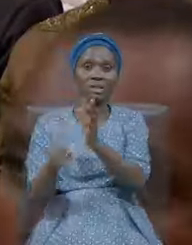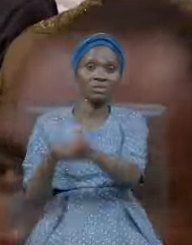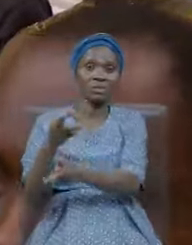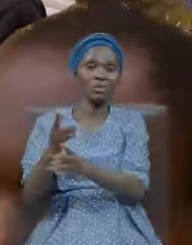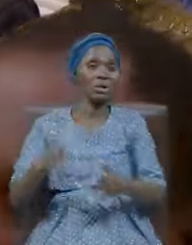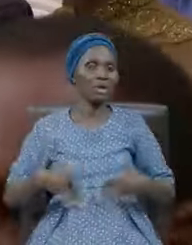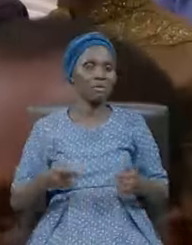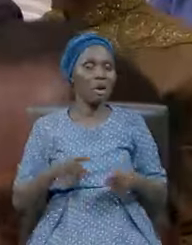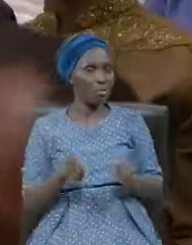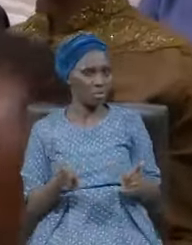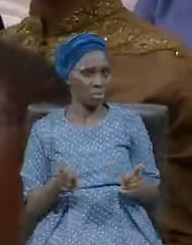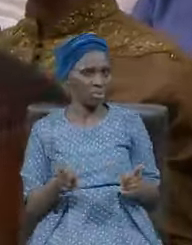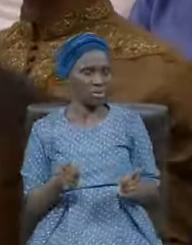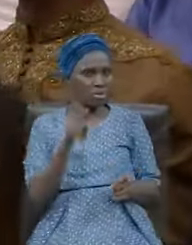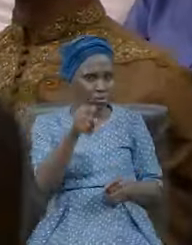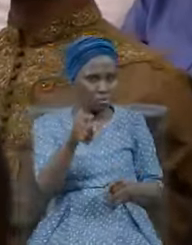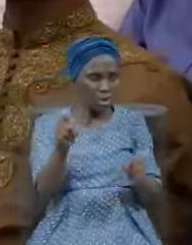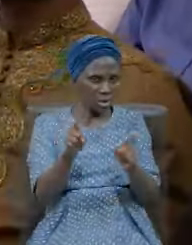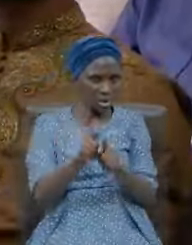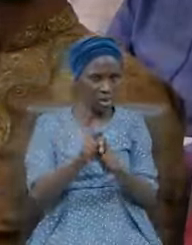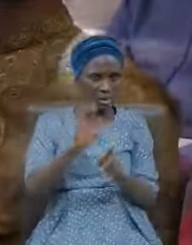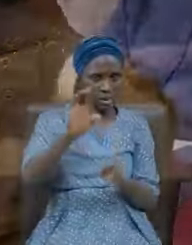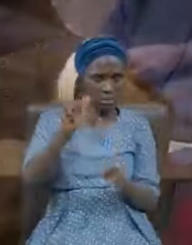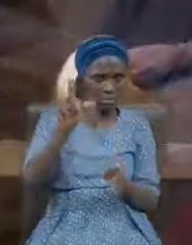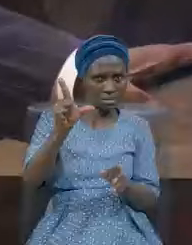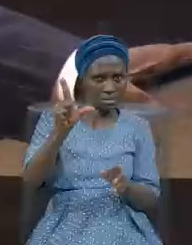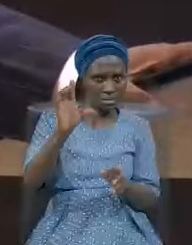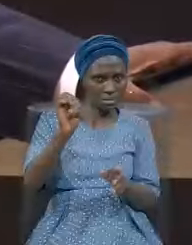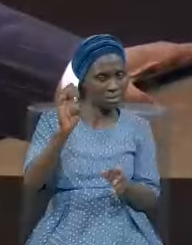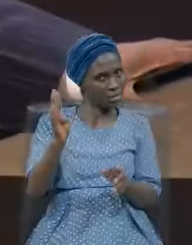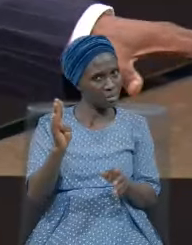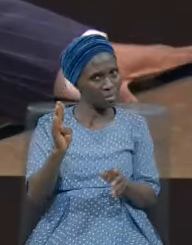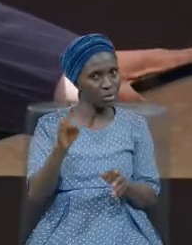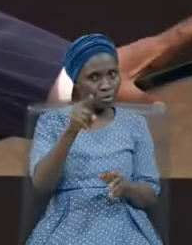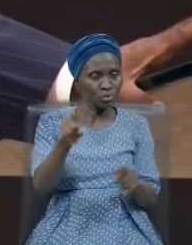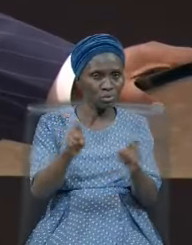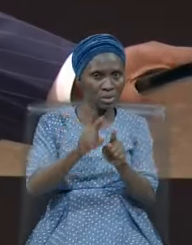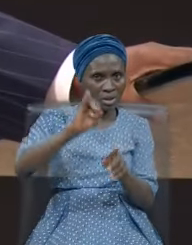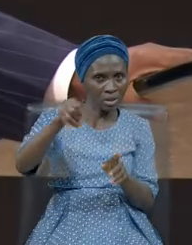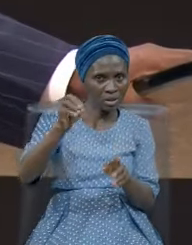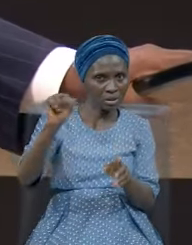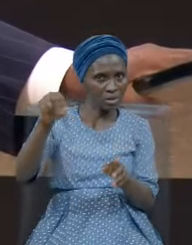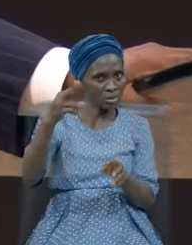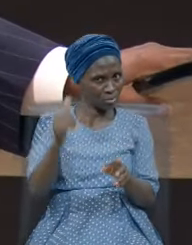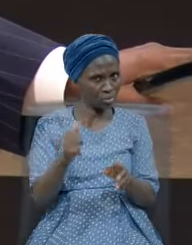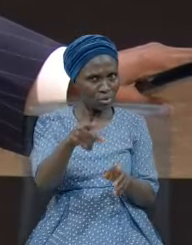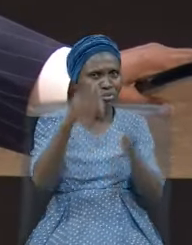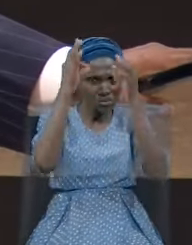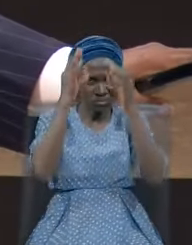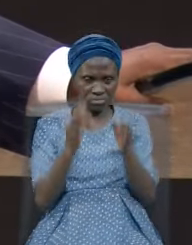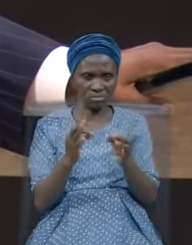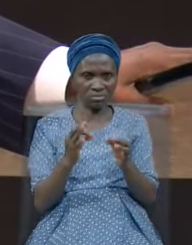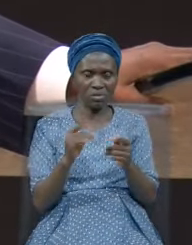up your mind. You knew the Lord before knowing him. You came to